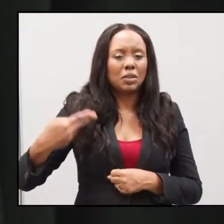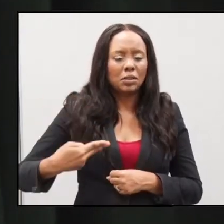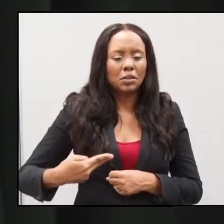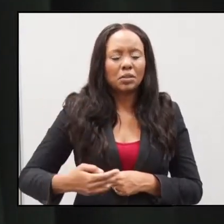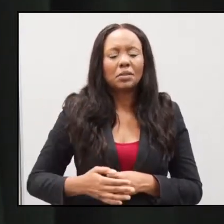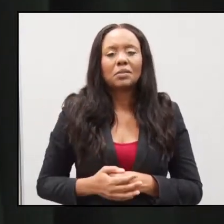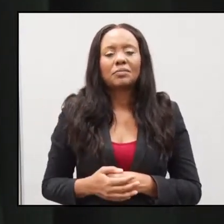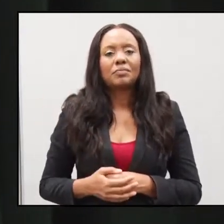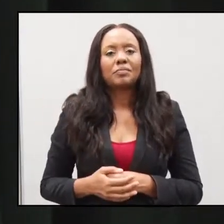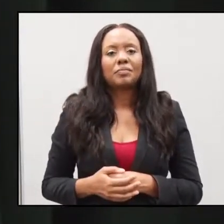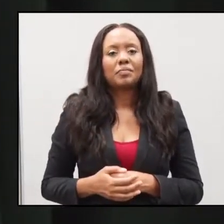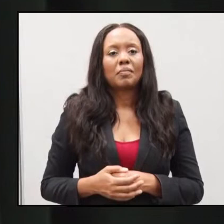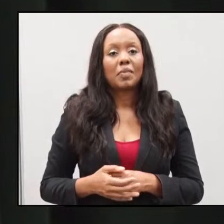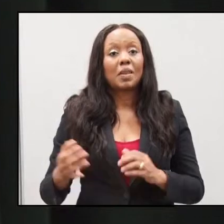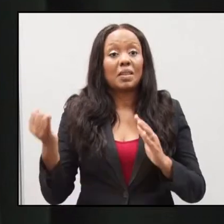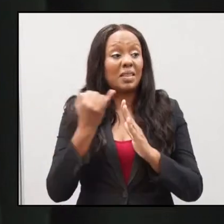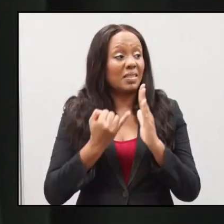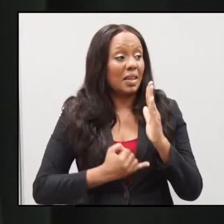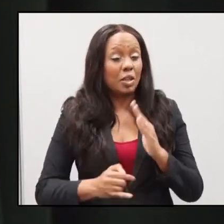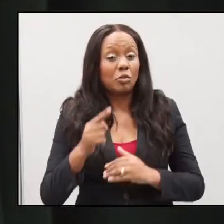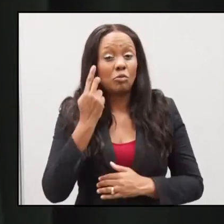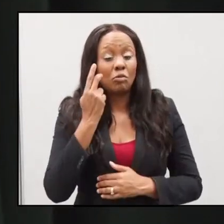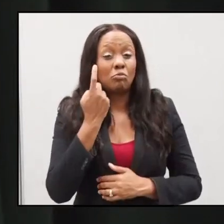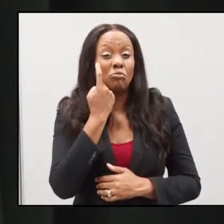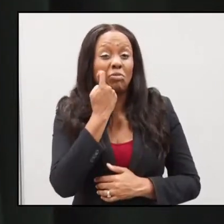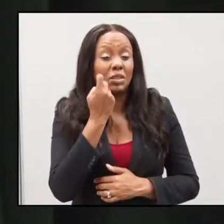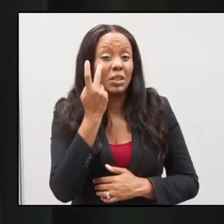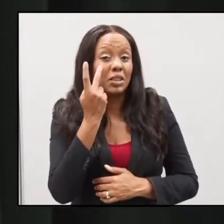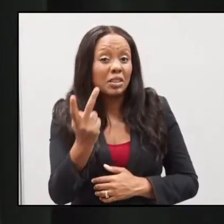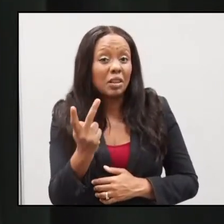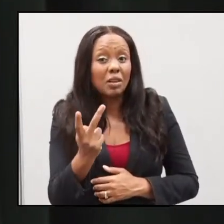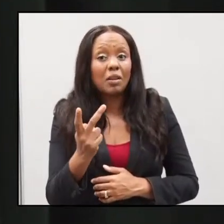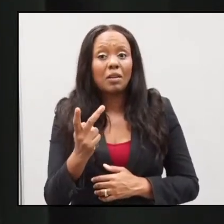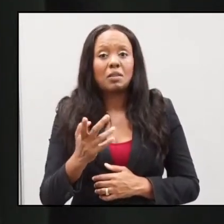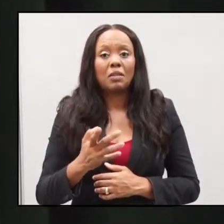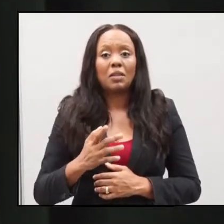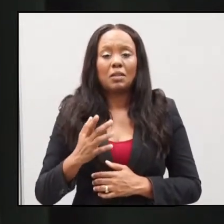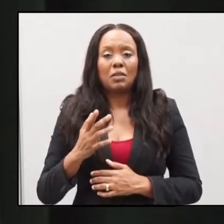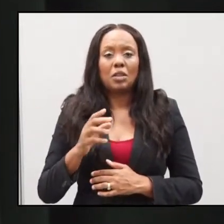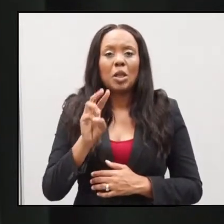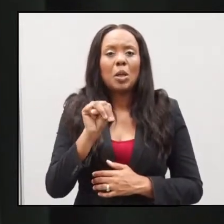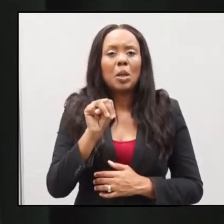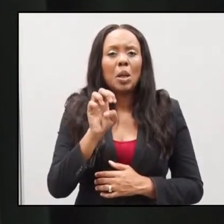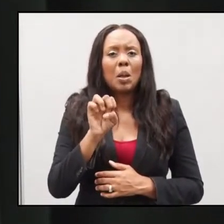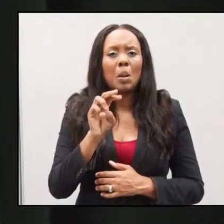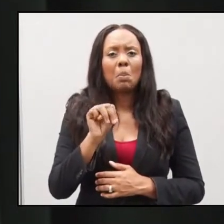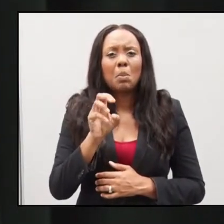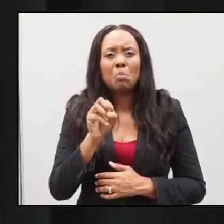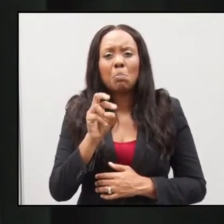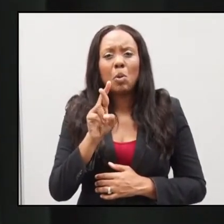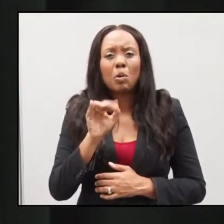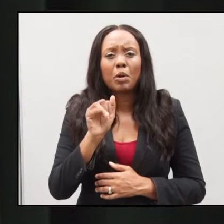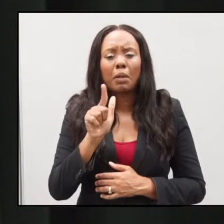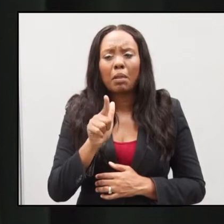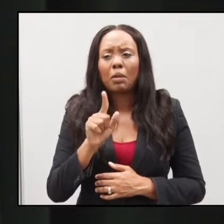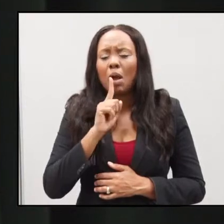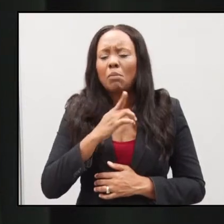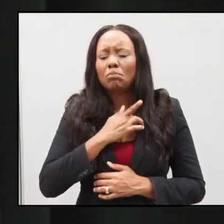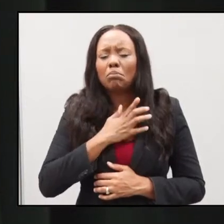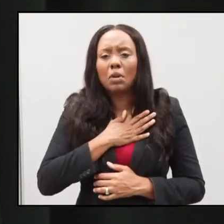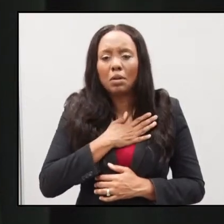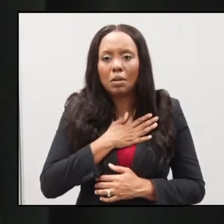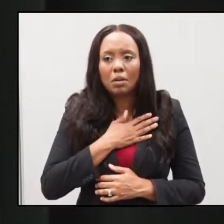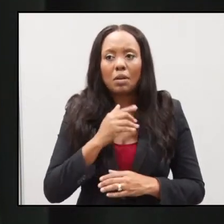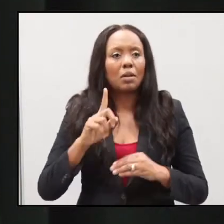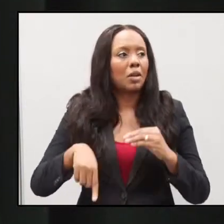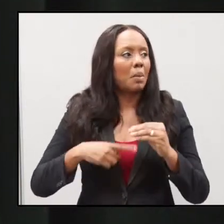design of the memorial, which we've just seen, so moving, so much a call to the possibilities of architecture and